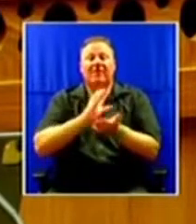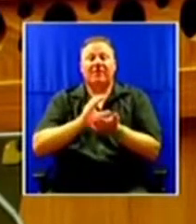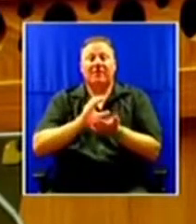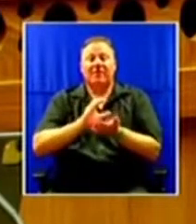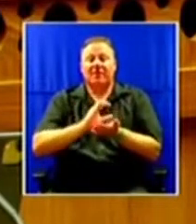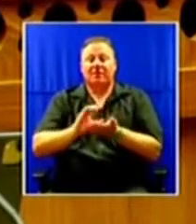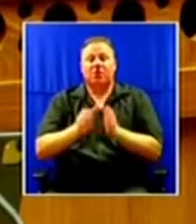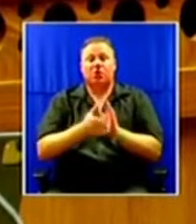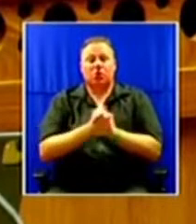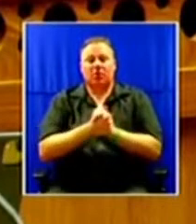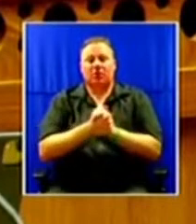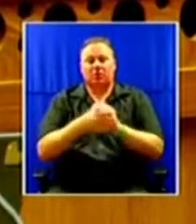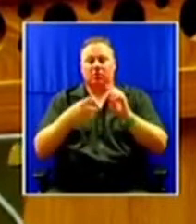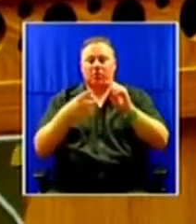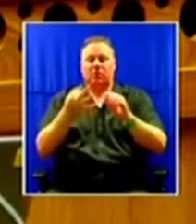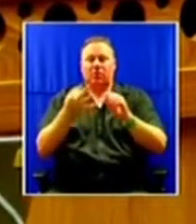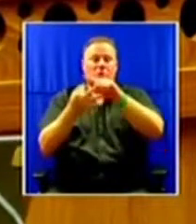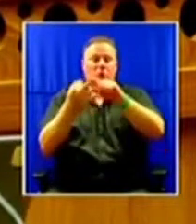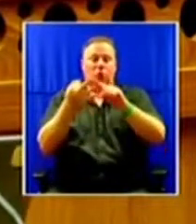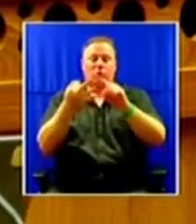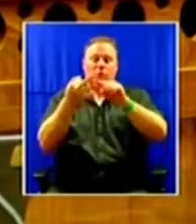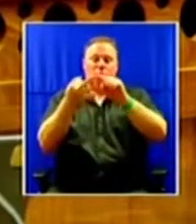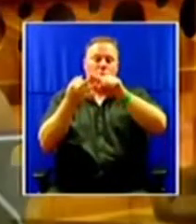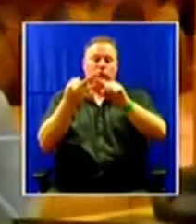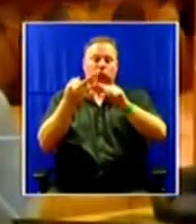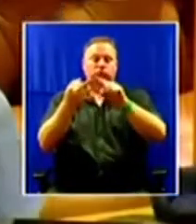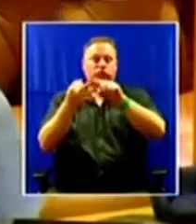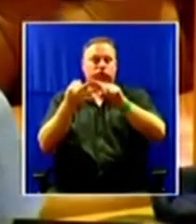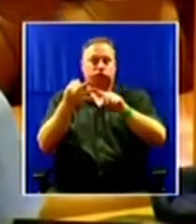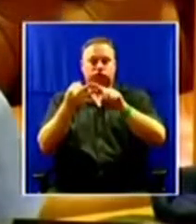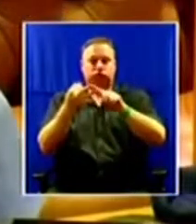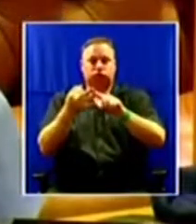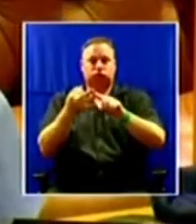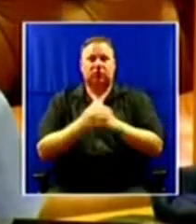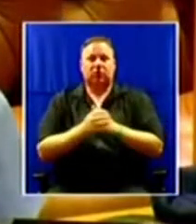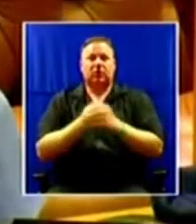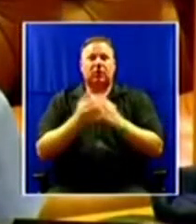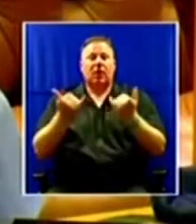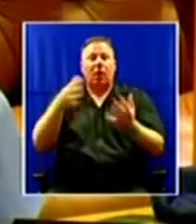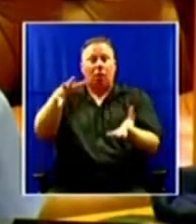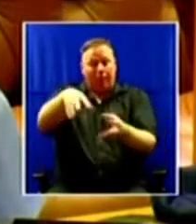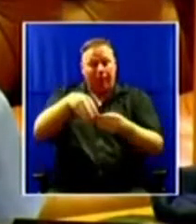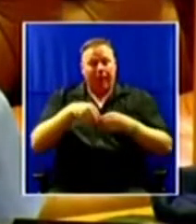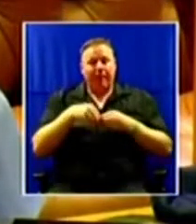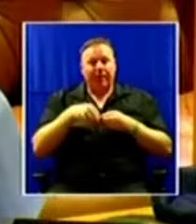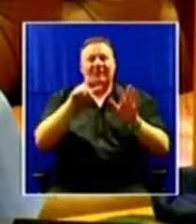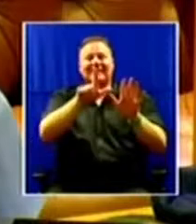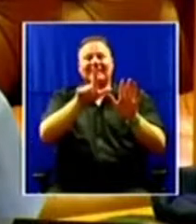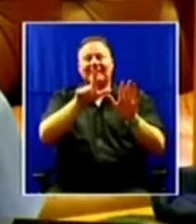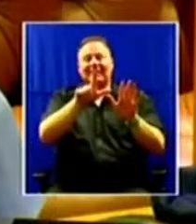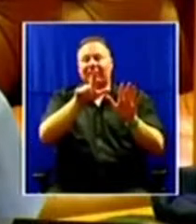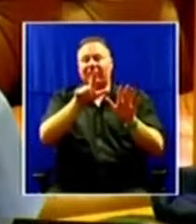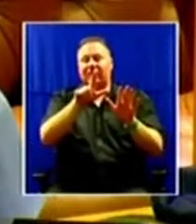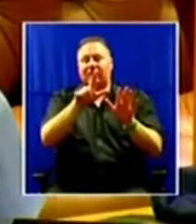the two previous investment conferences, we have now received 773